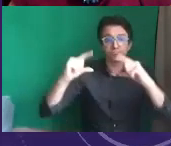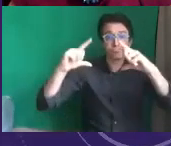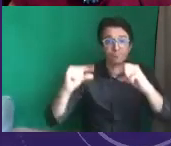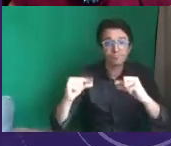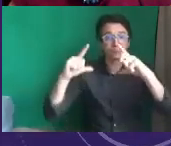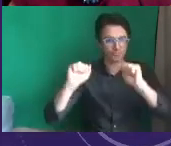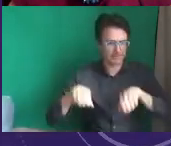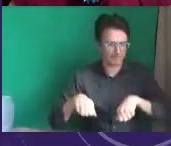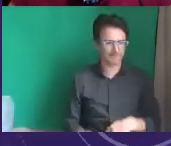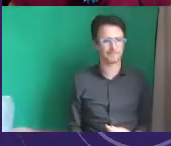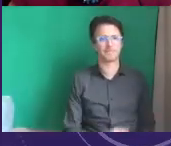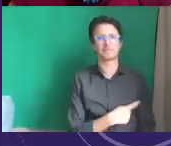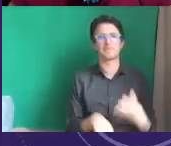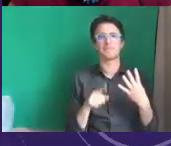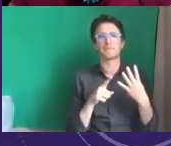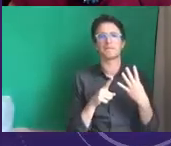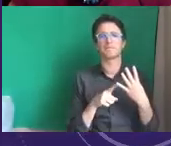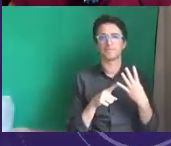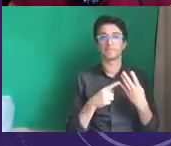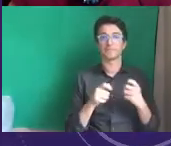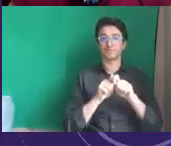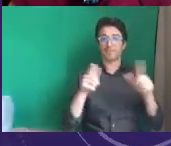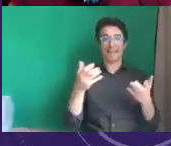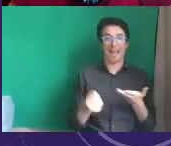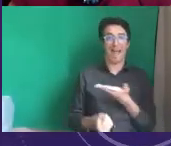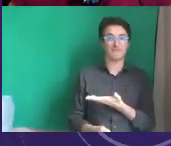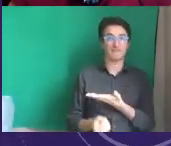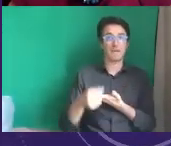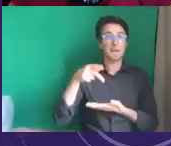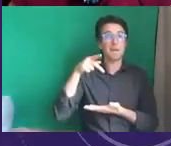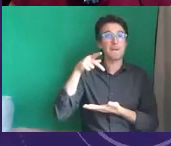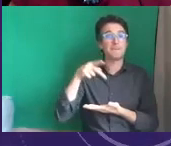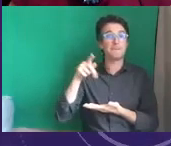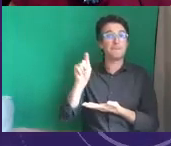my PowerPoint slides, please email at